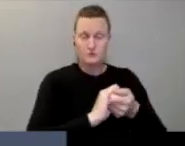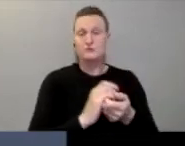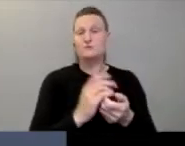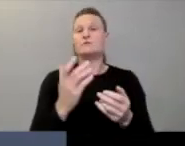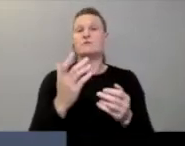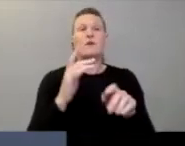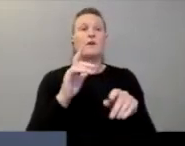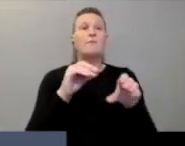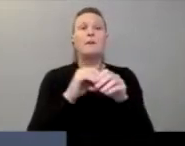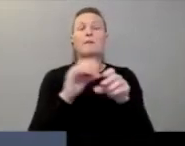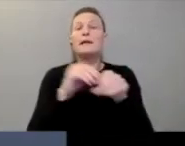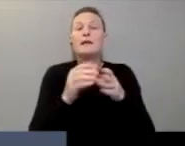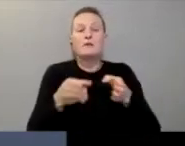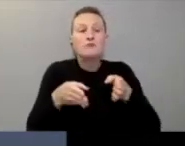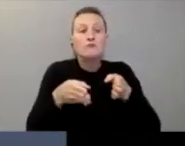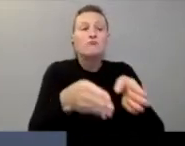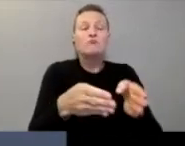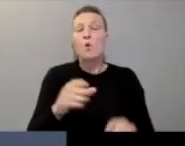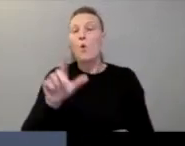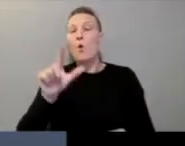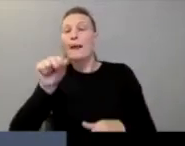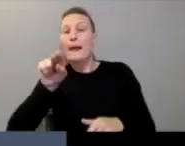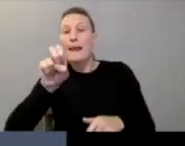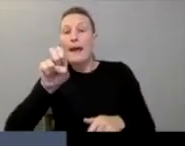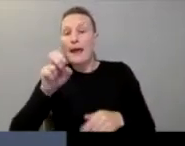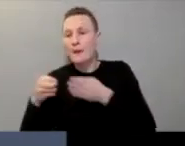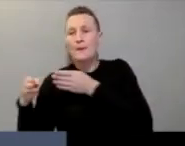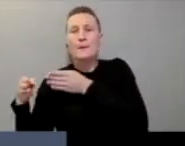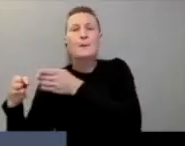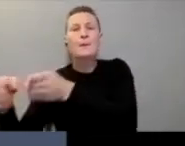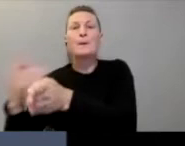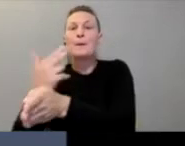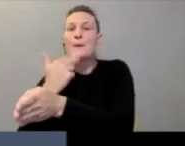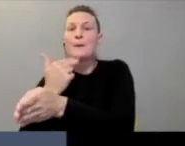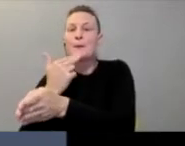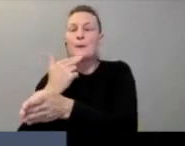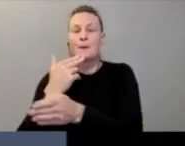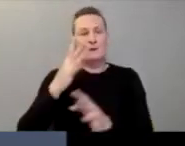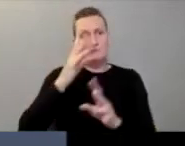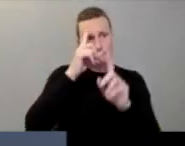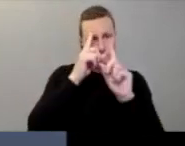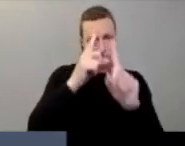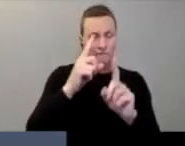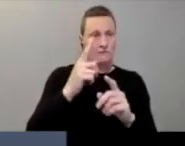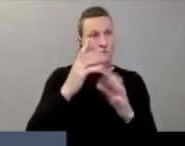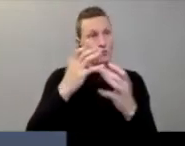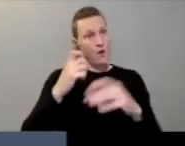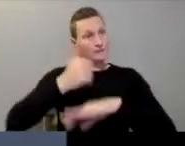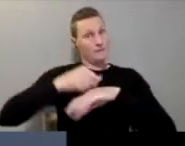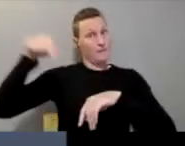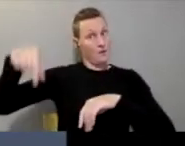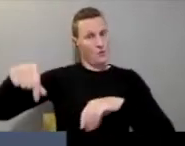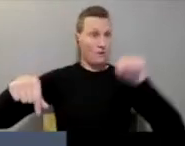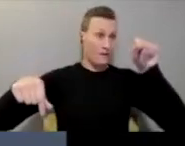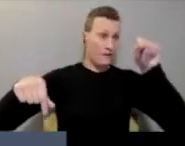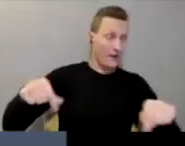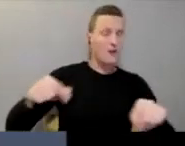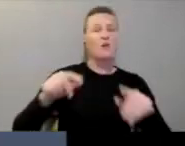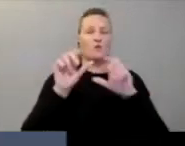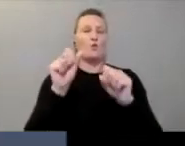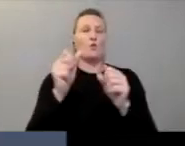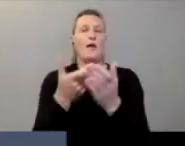streetway or a right-of-way is kind of the parameter for that project specifically, and you can receive funding up to